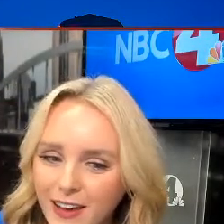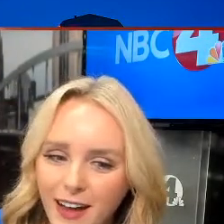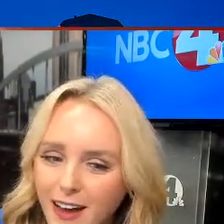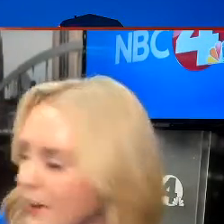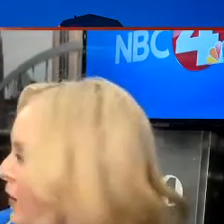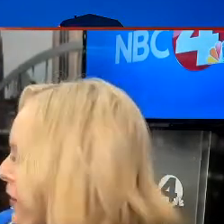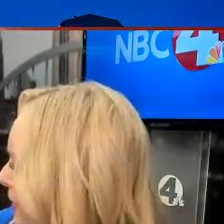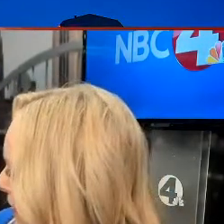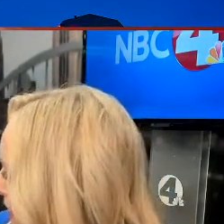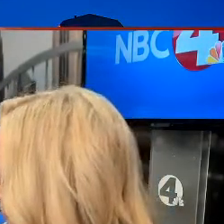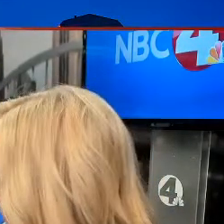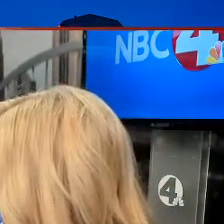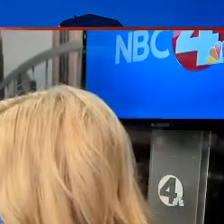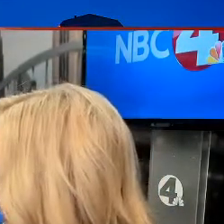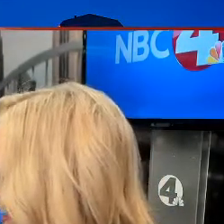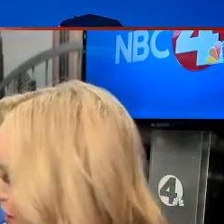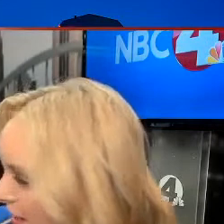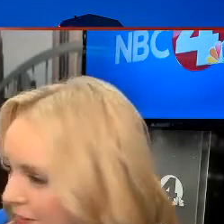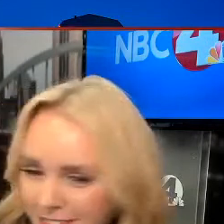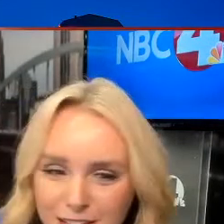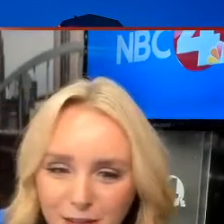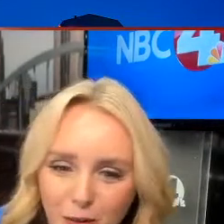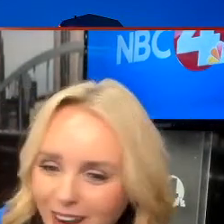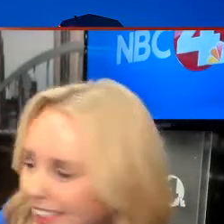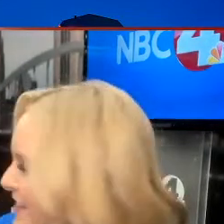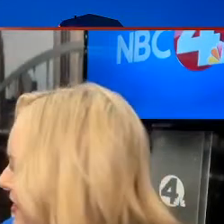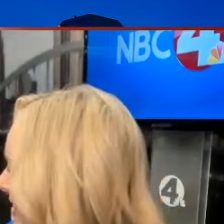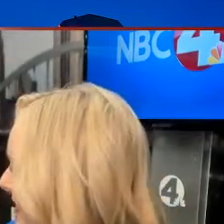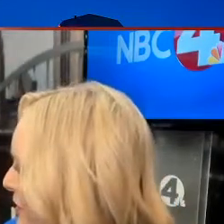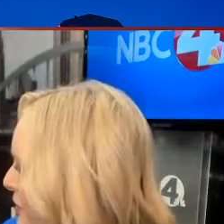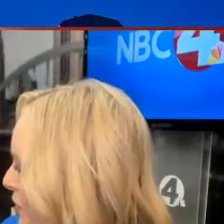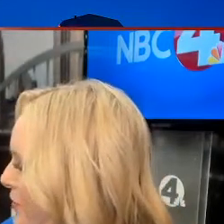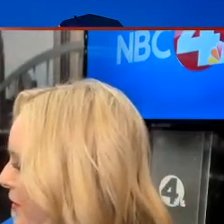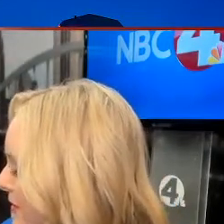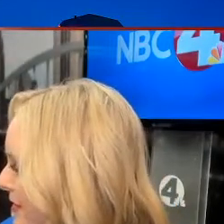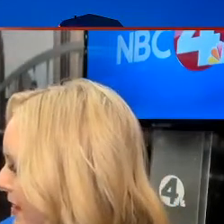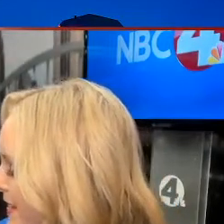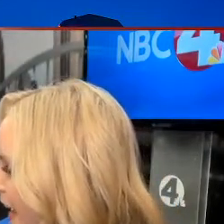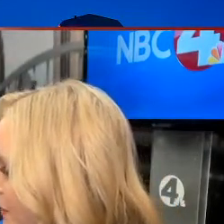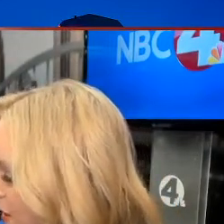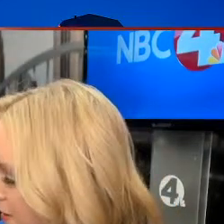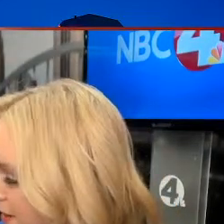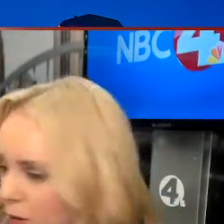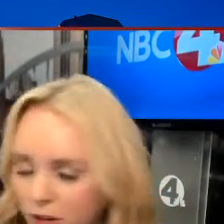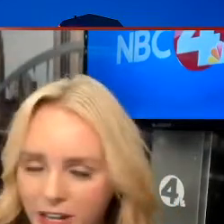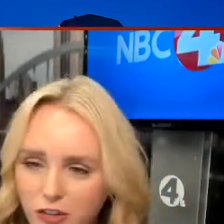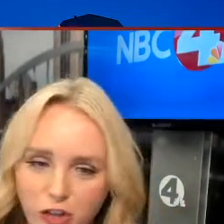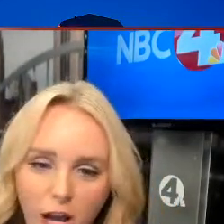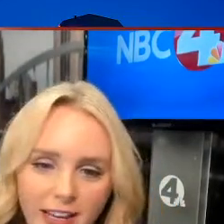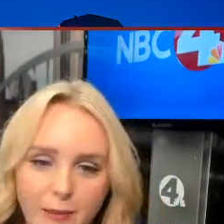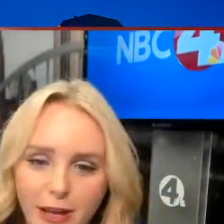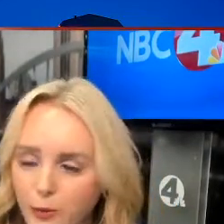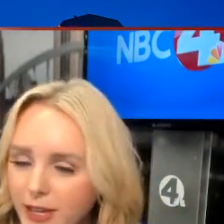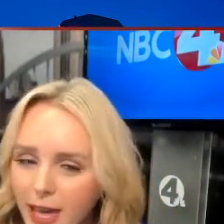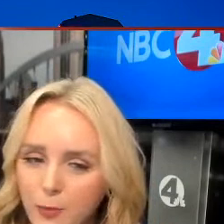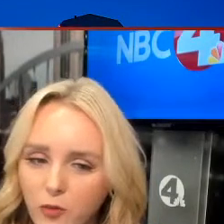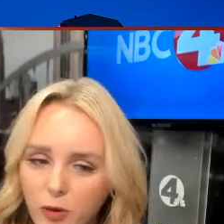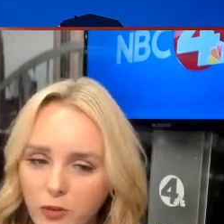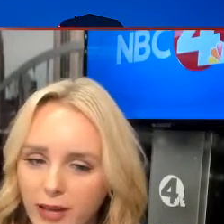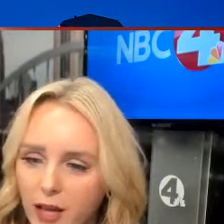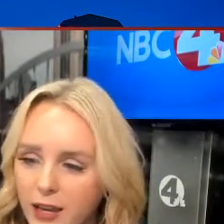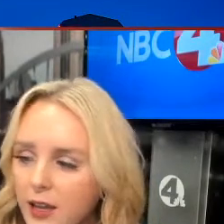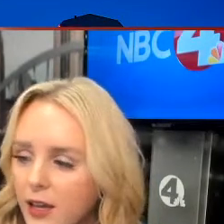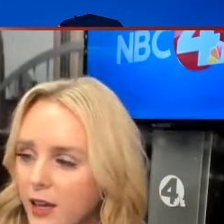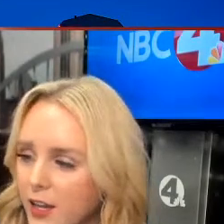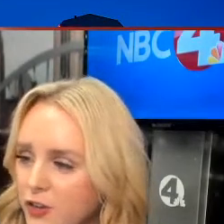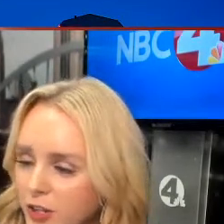Robbins. Thanks for being here, Adrian. I haven't seen you in a while, actually, in the newsroom, so it's nice to have you here today. We're kind of just talking about a recap of what's